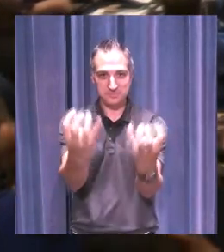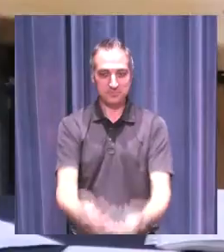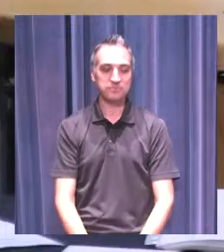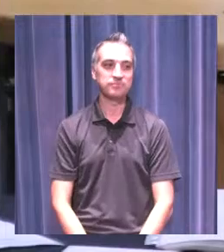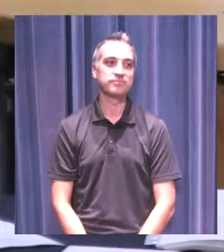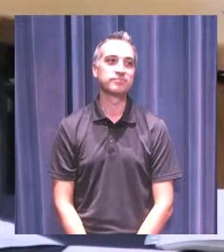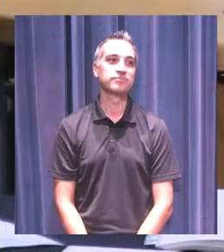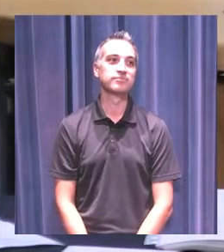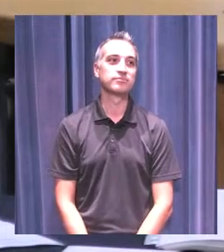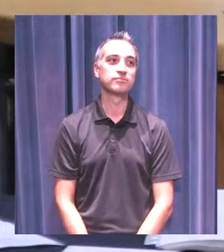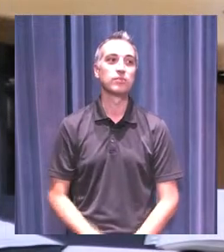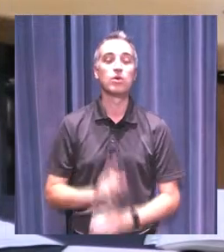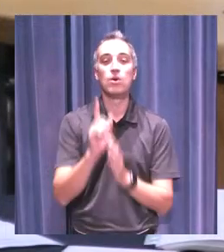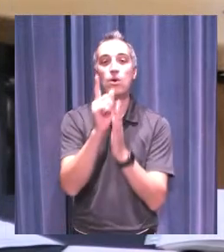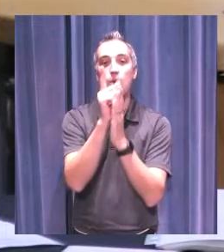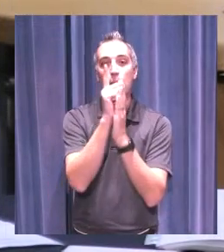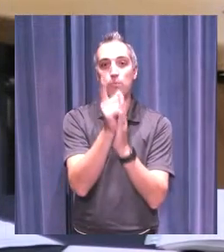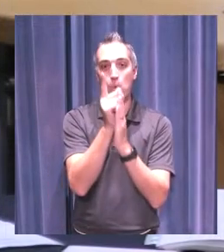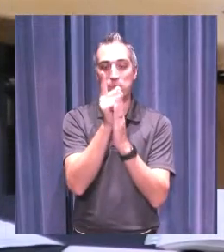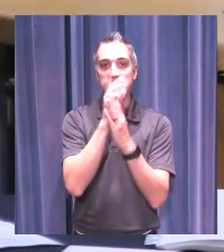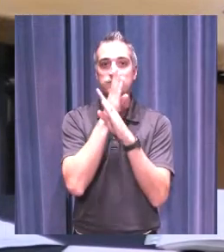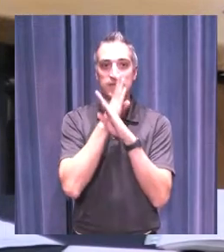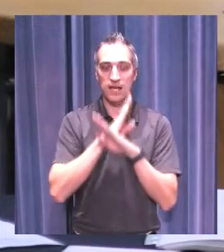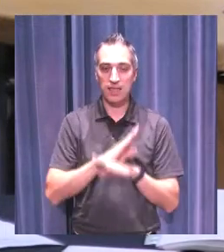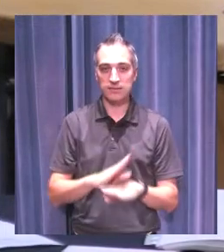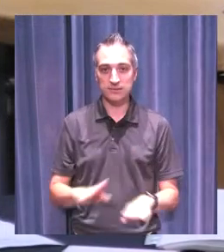I would like to have a moment of silence